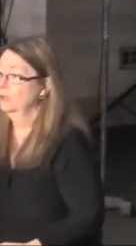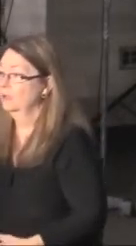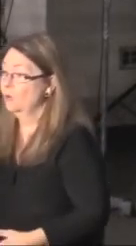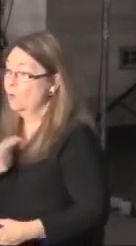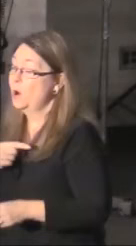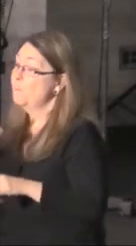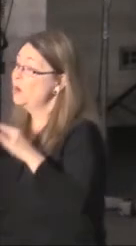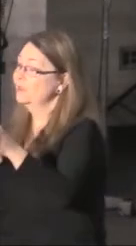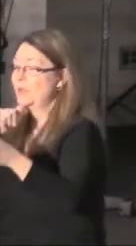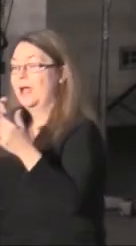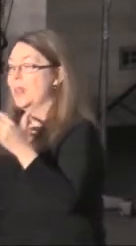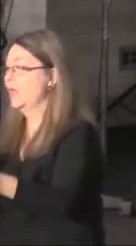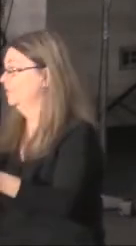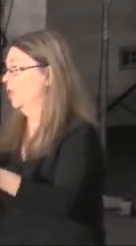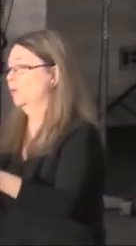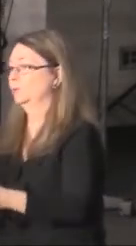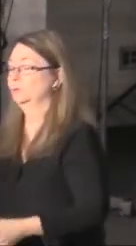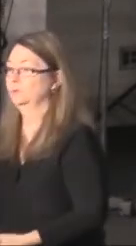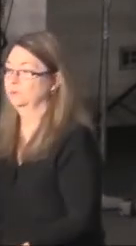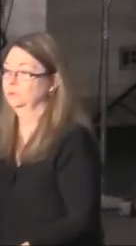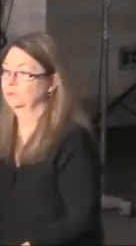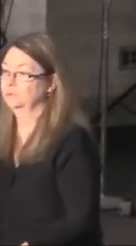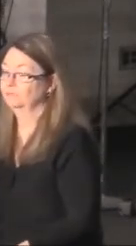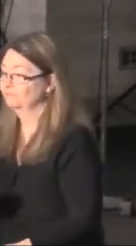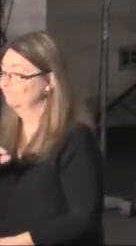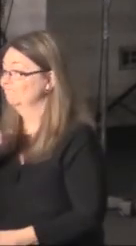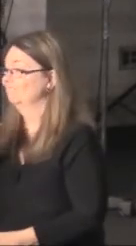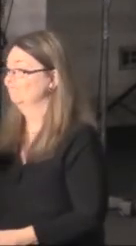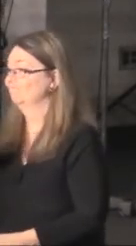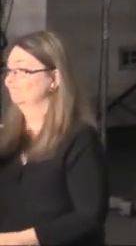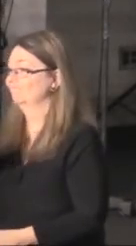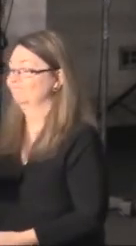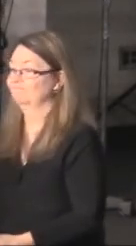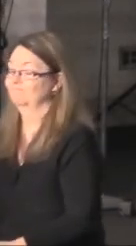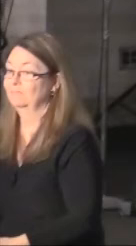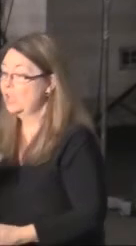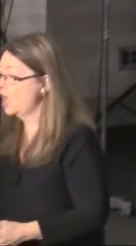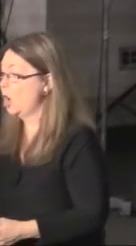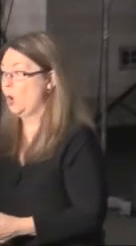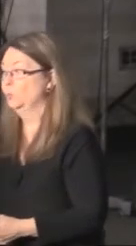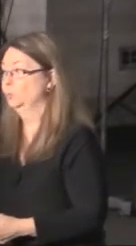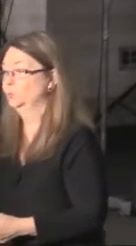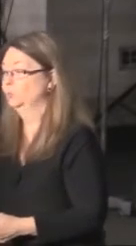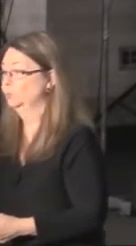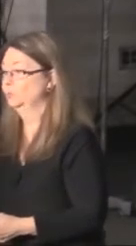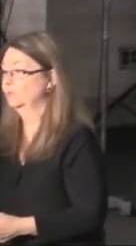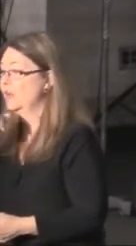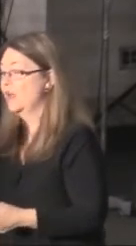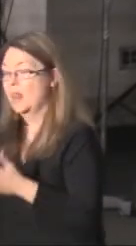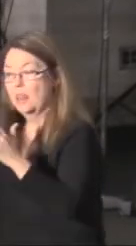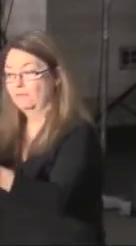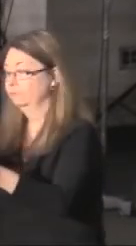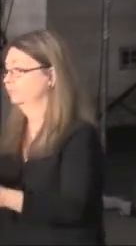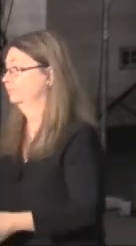was not left alone in his chains, and neither are you. You're not alone. You're not